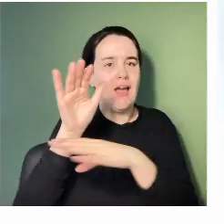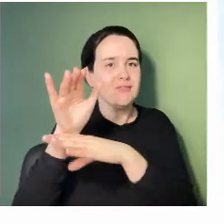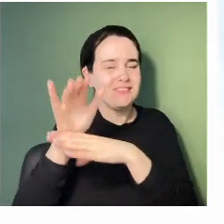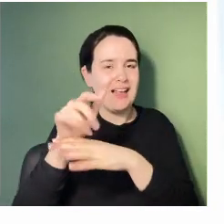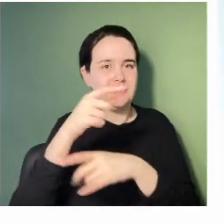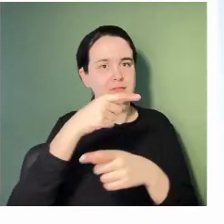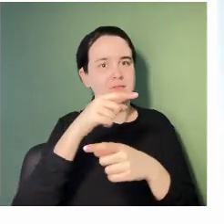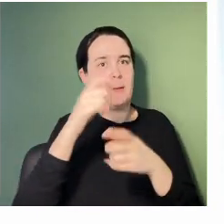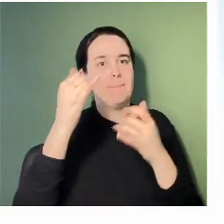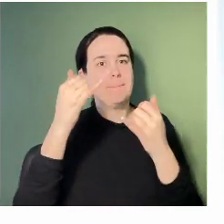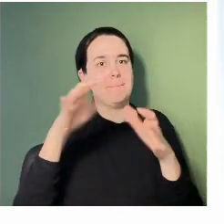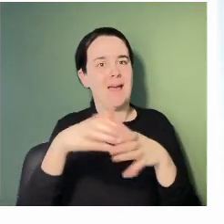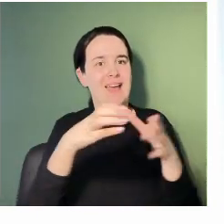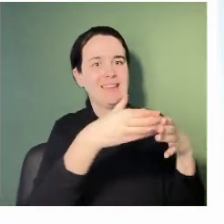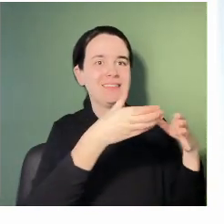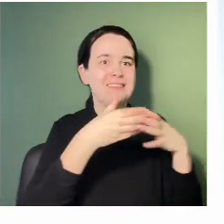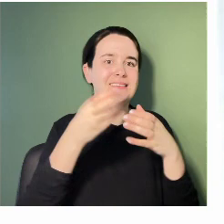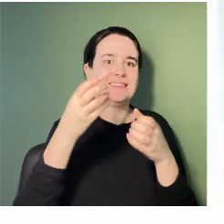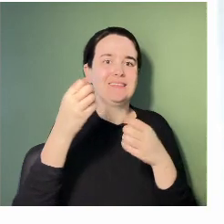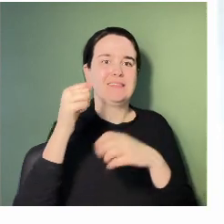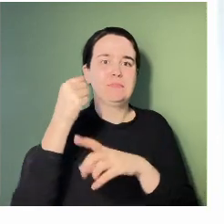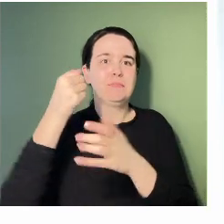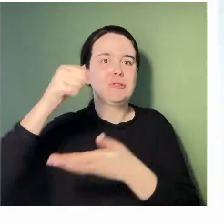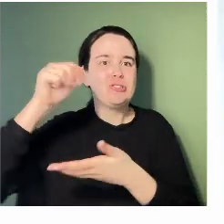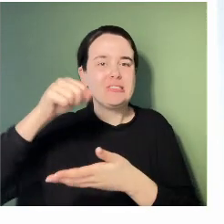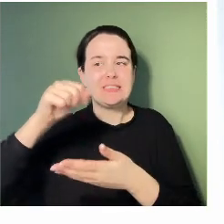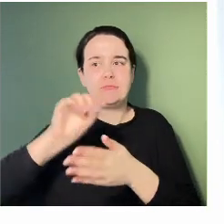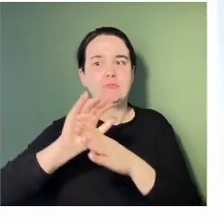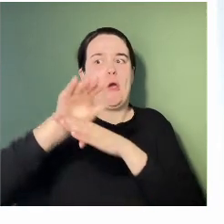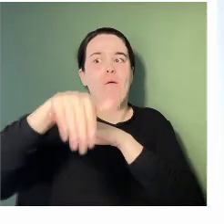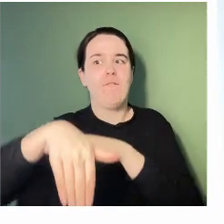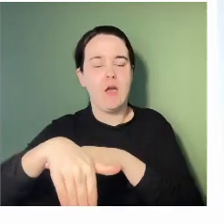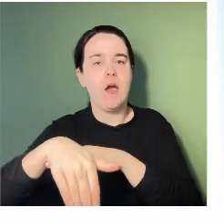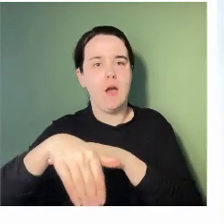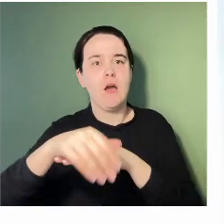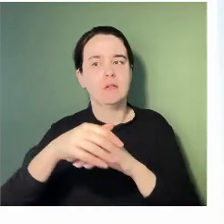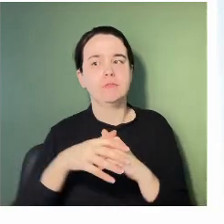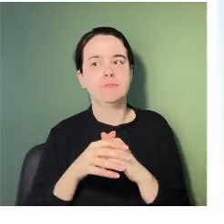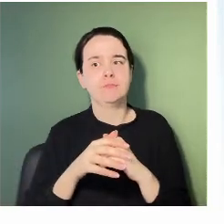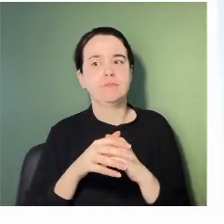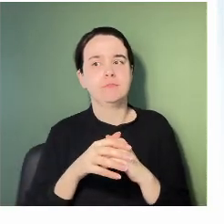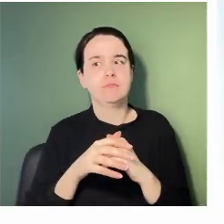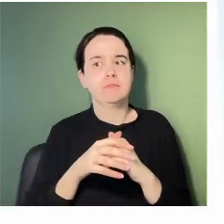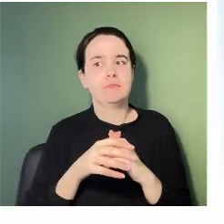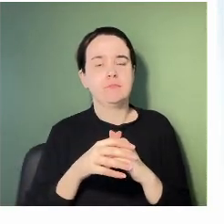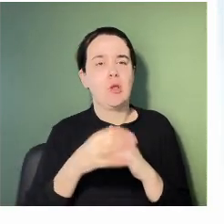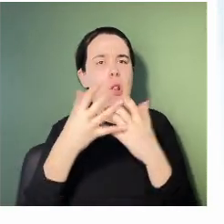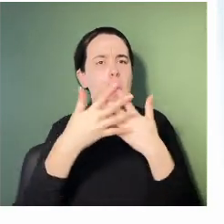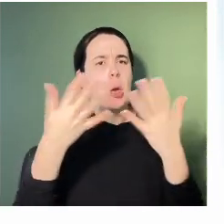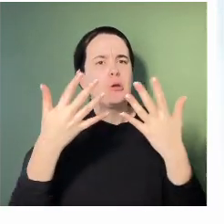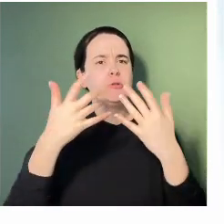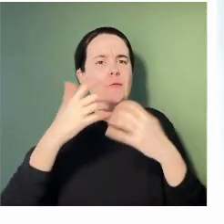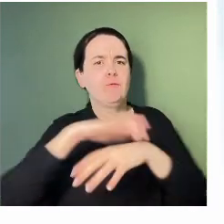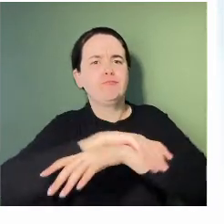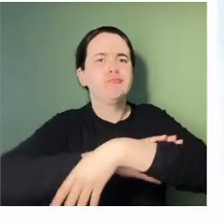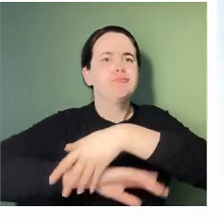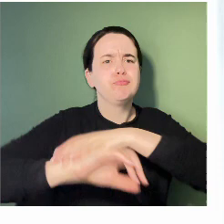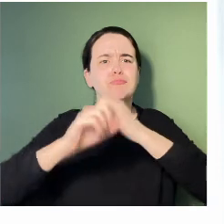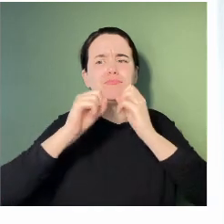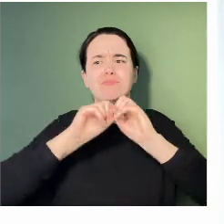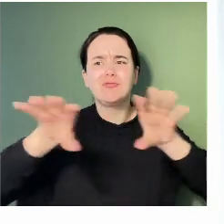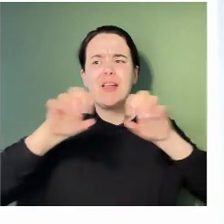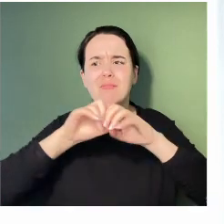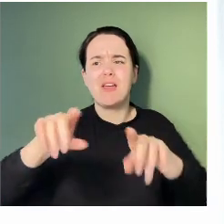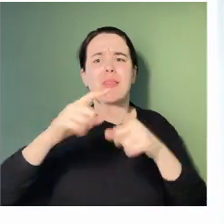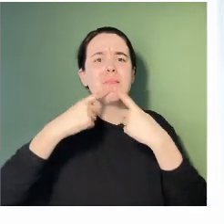or a candidate can unofficially pay or give patronage to groups or individuals in communities to spread messages of support,